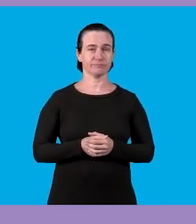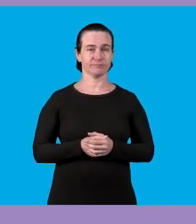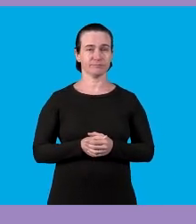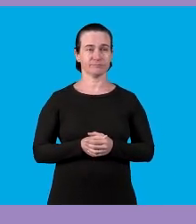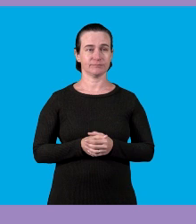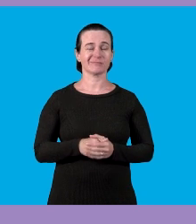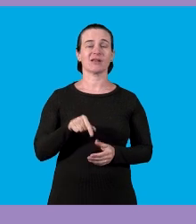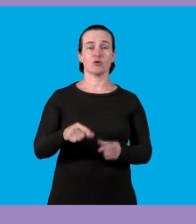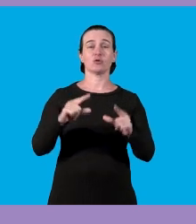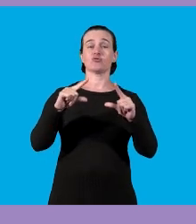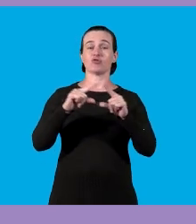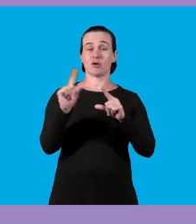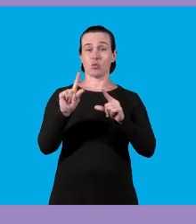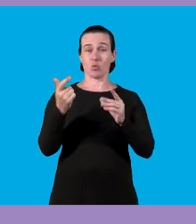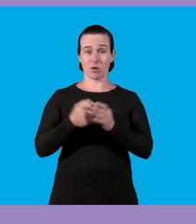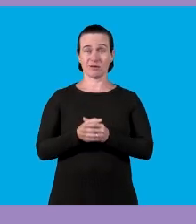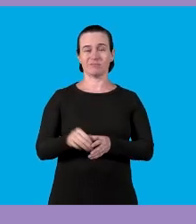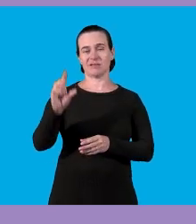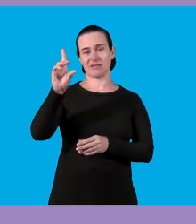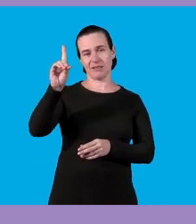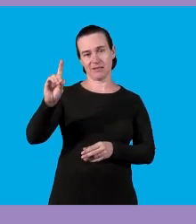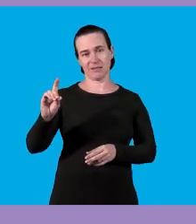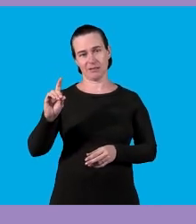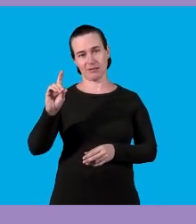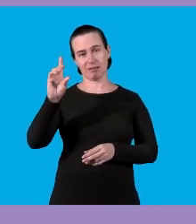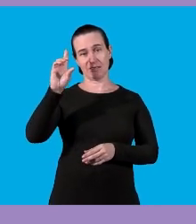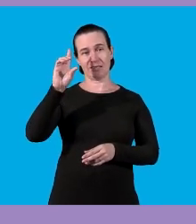and triangle DEC.